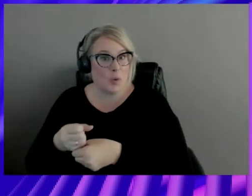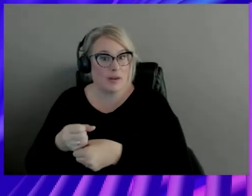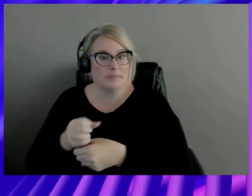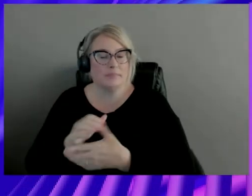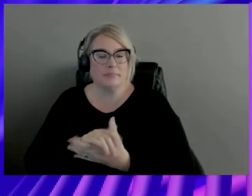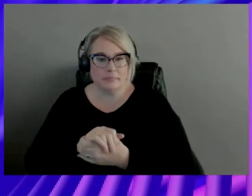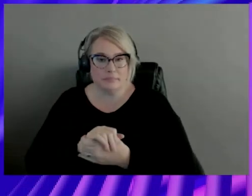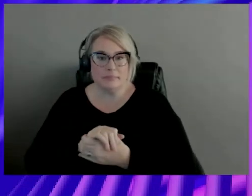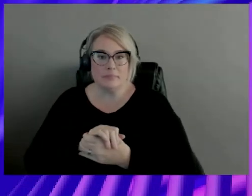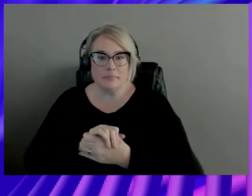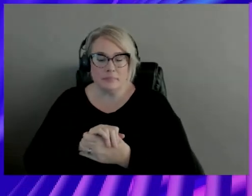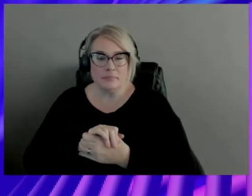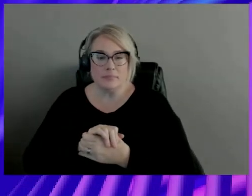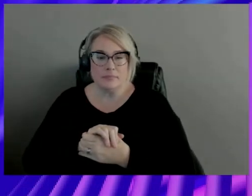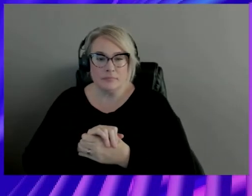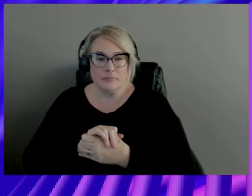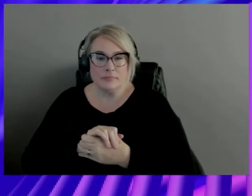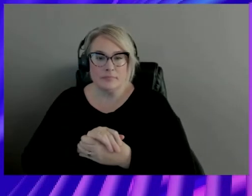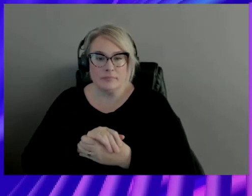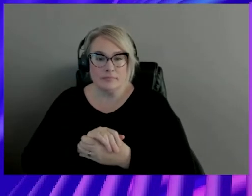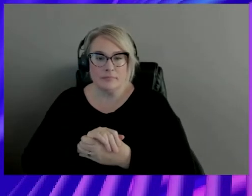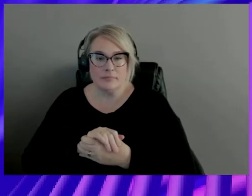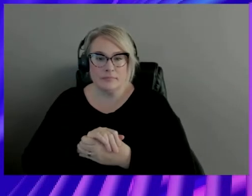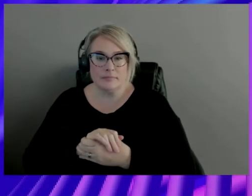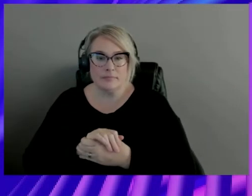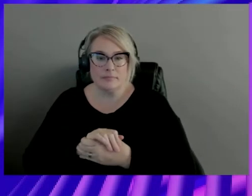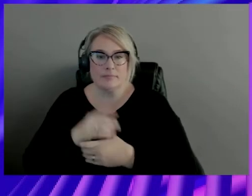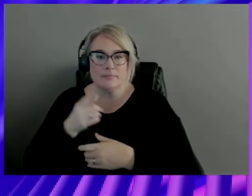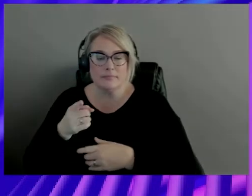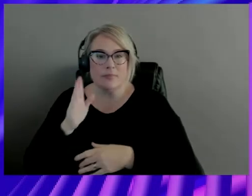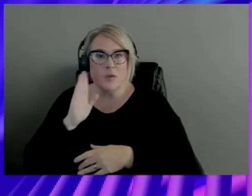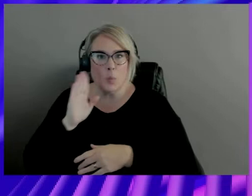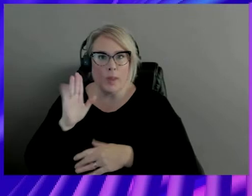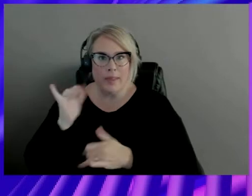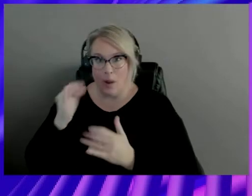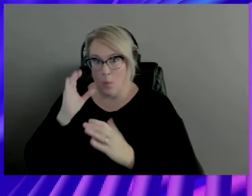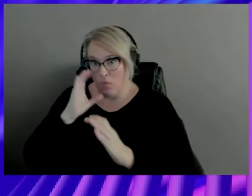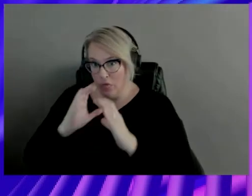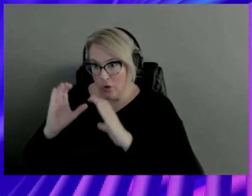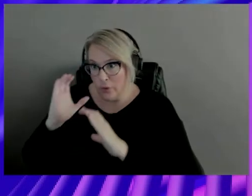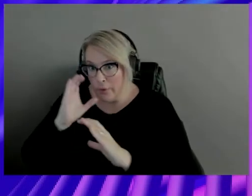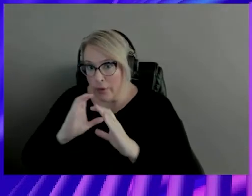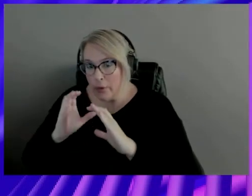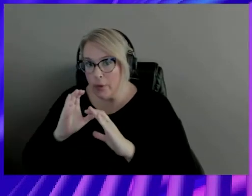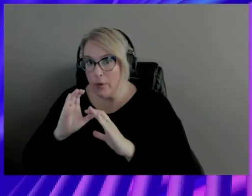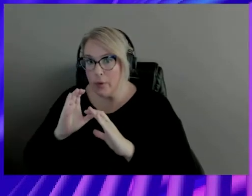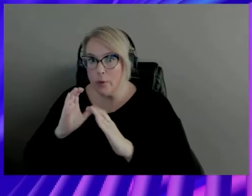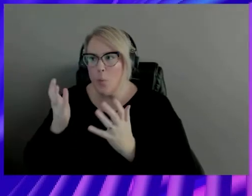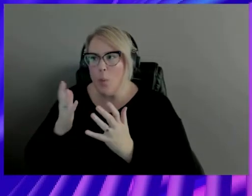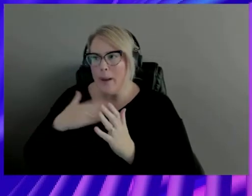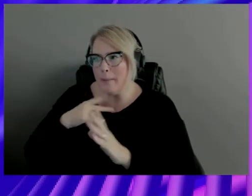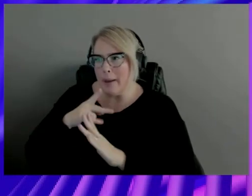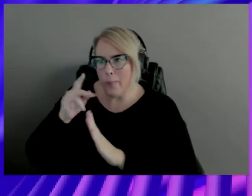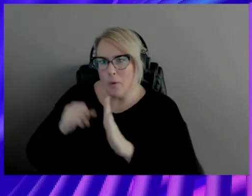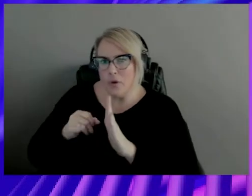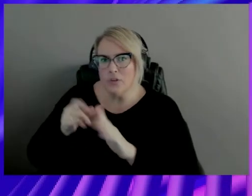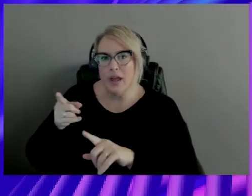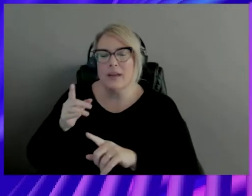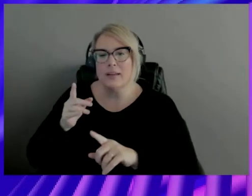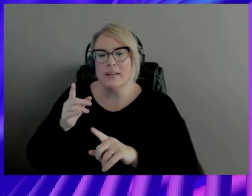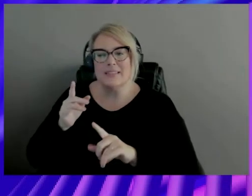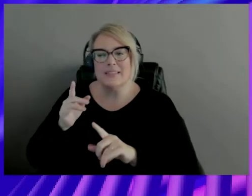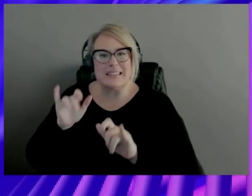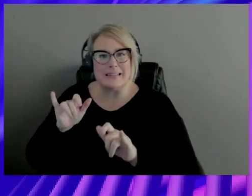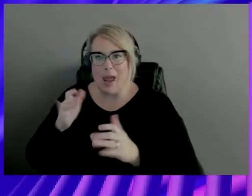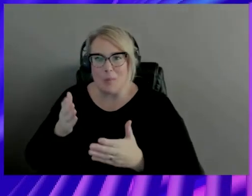project. This is going to go look to see what my project is, and it's going to, it's got that same